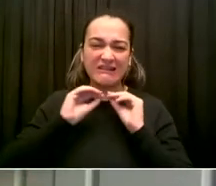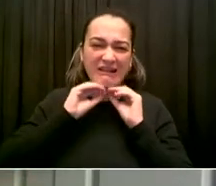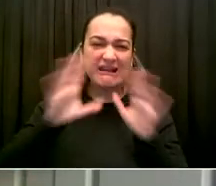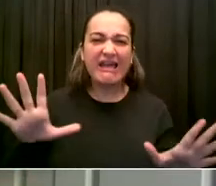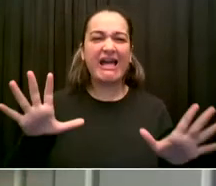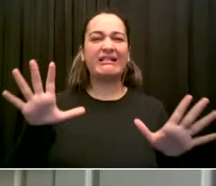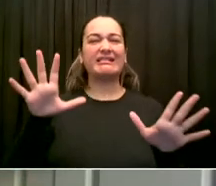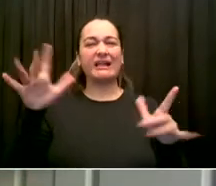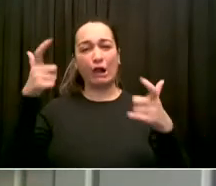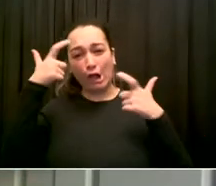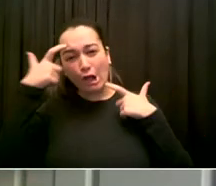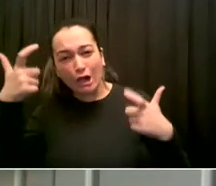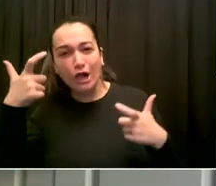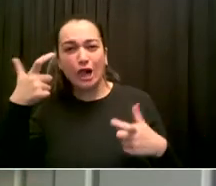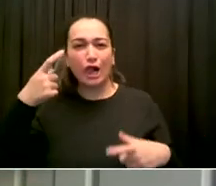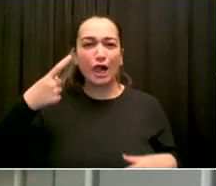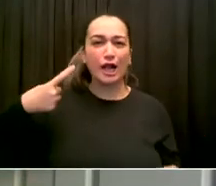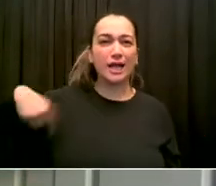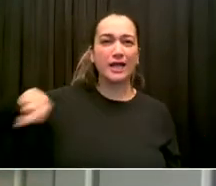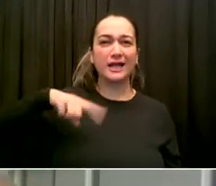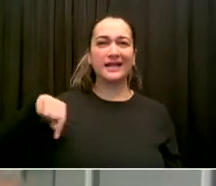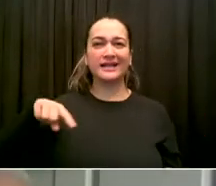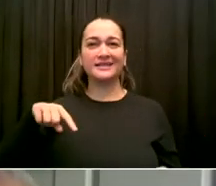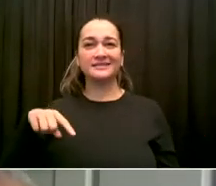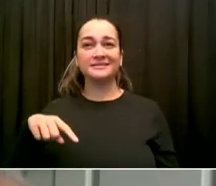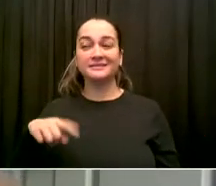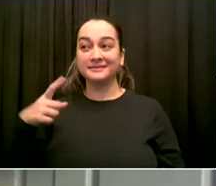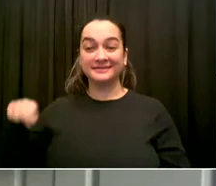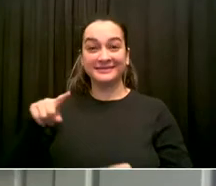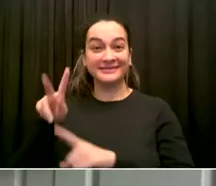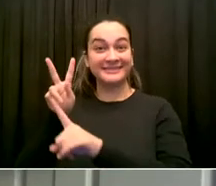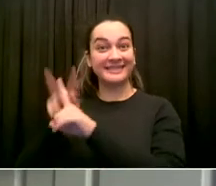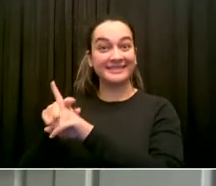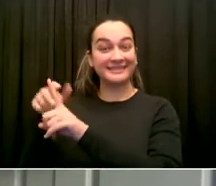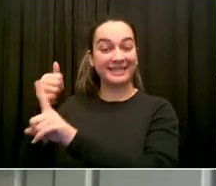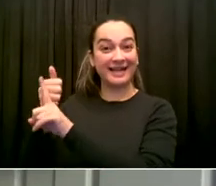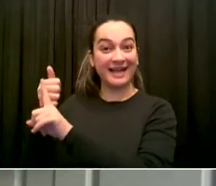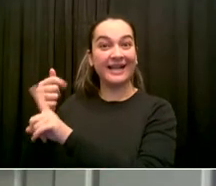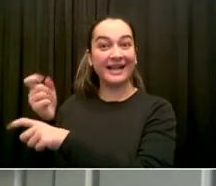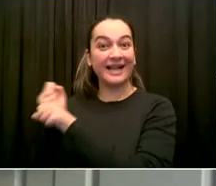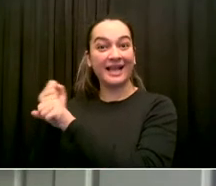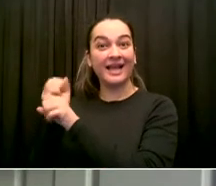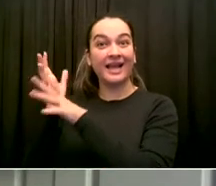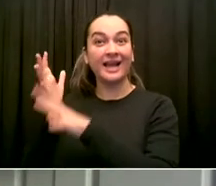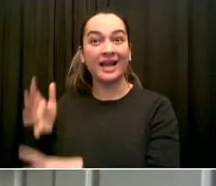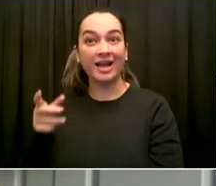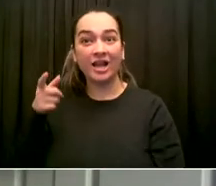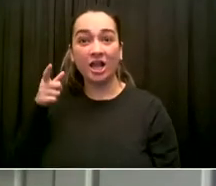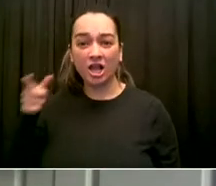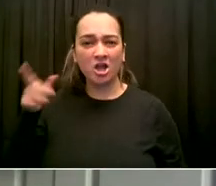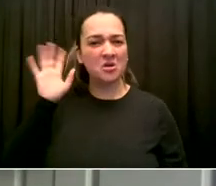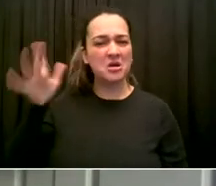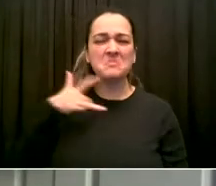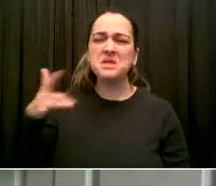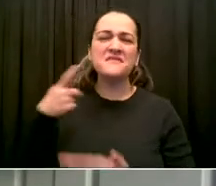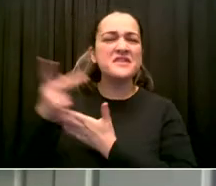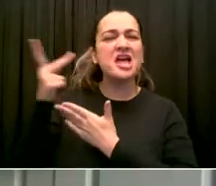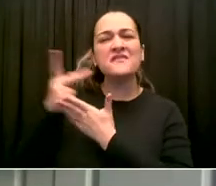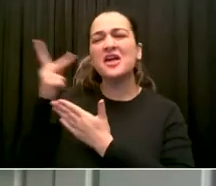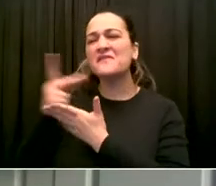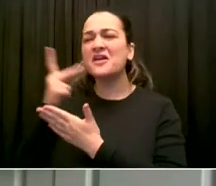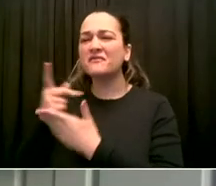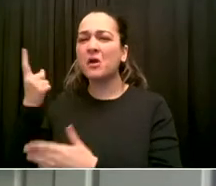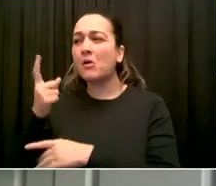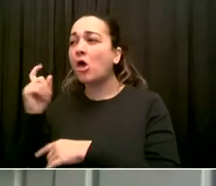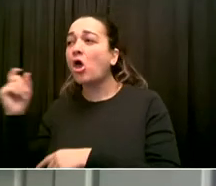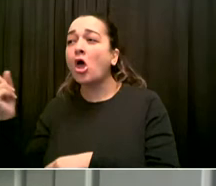fans, if you want to see hitters flail helplessly at pitches, I will happily send you video of a